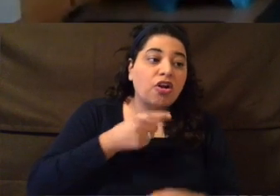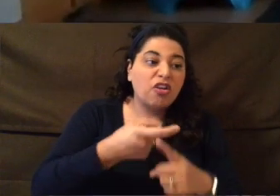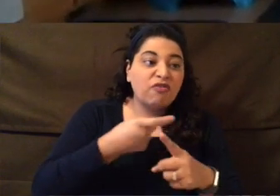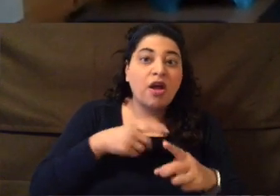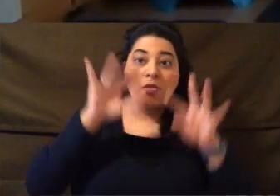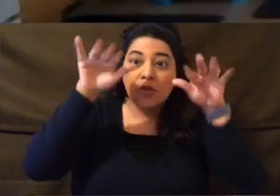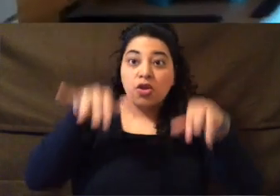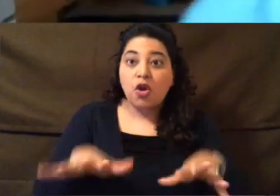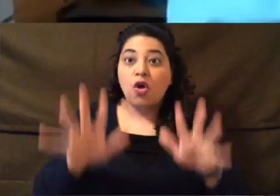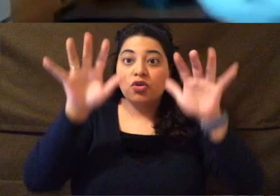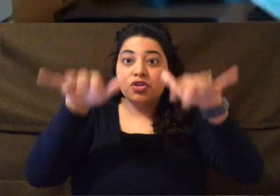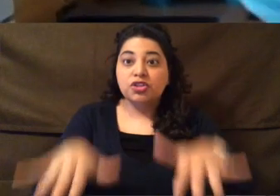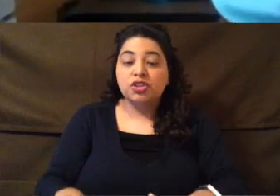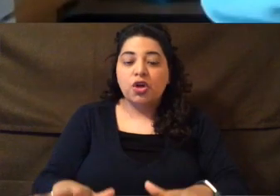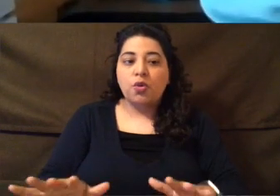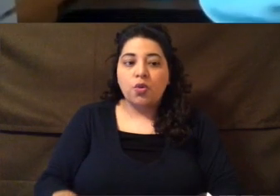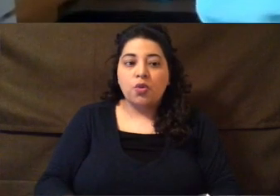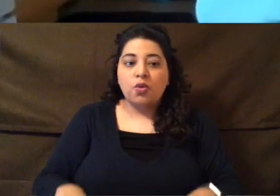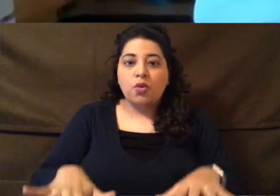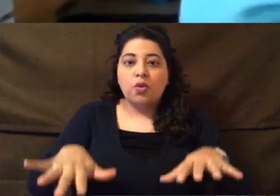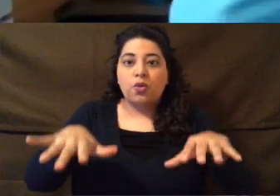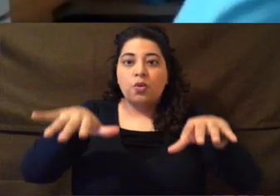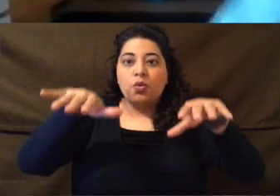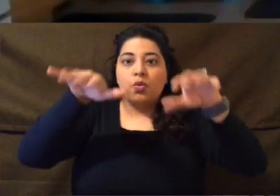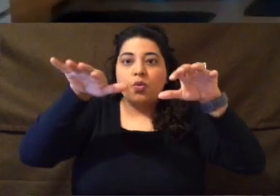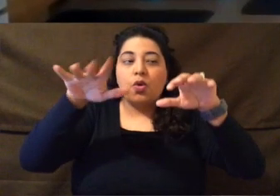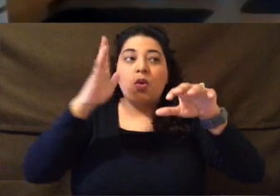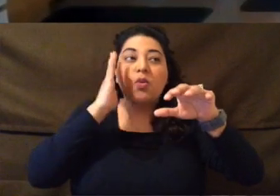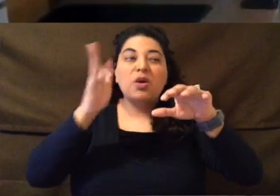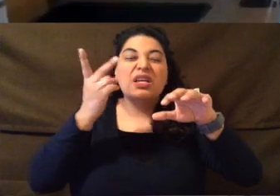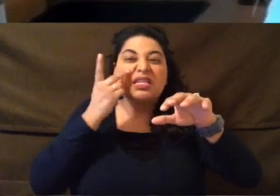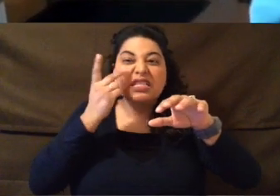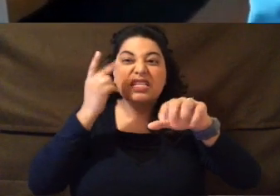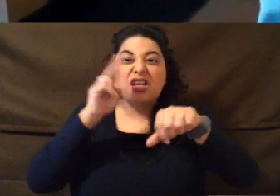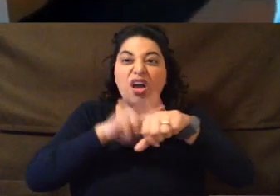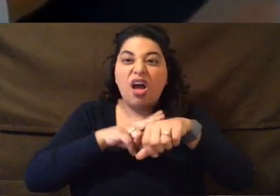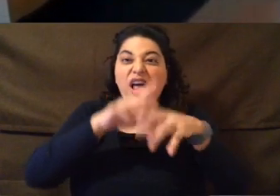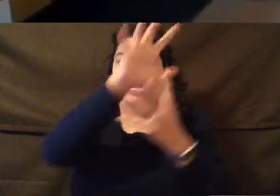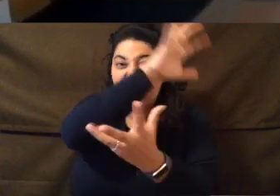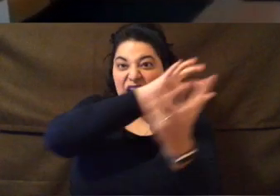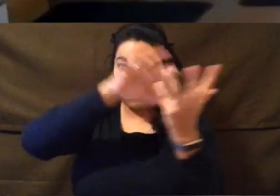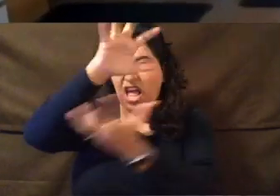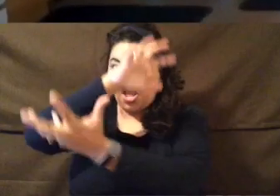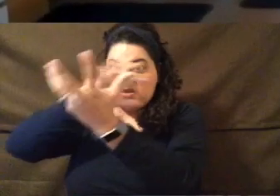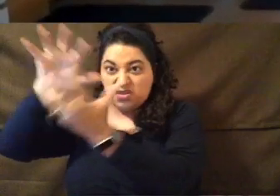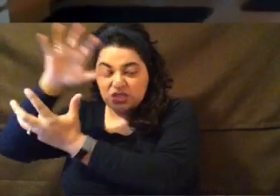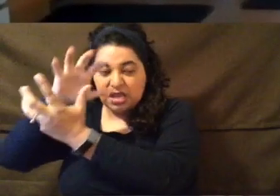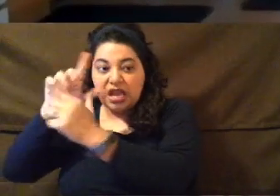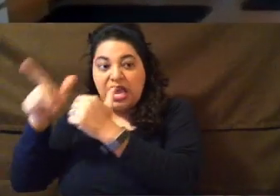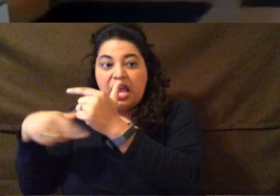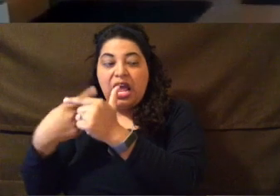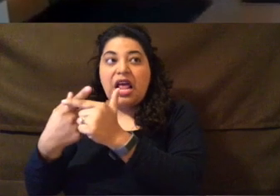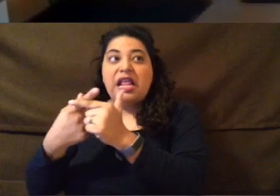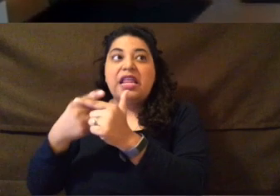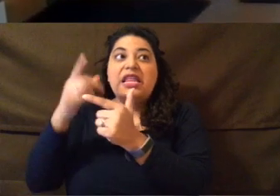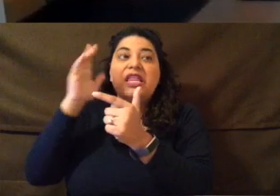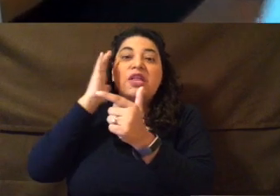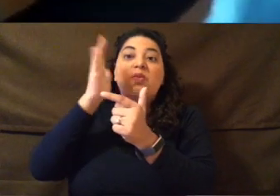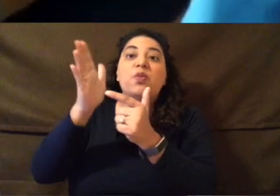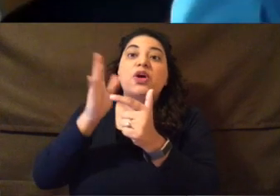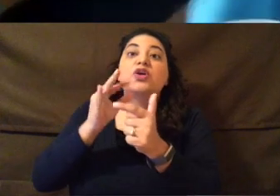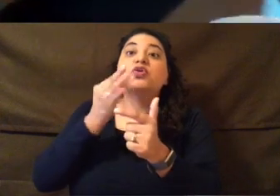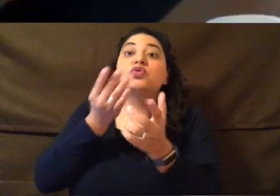evaporates, you can see condensation on the clouds. And the